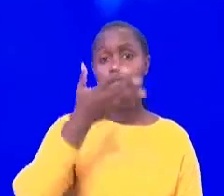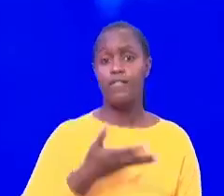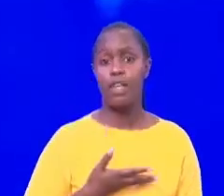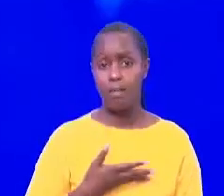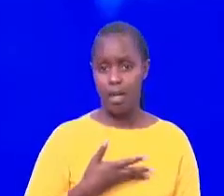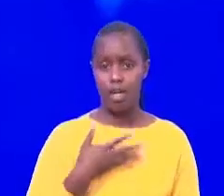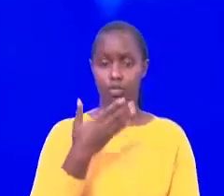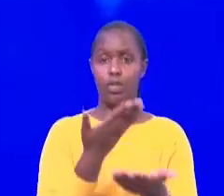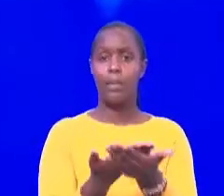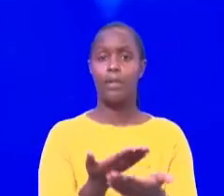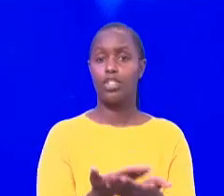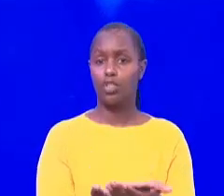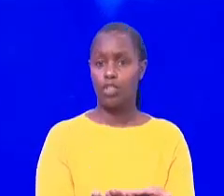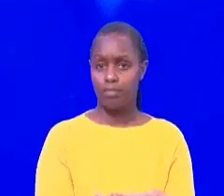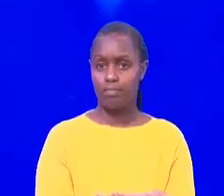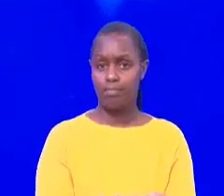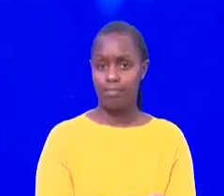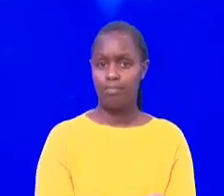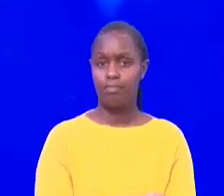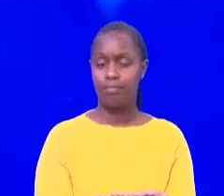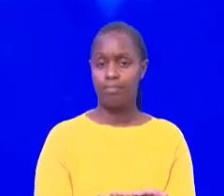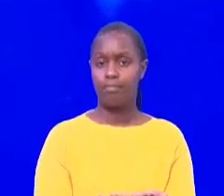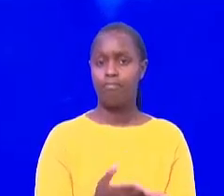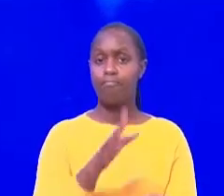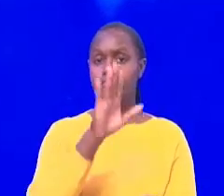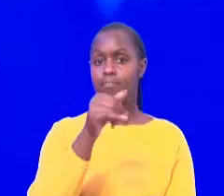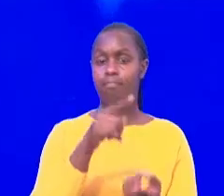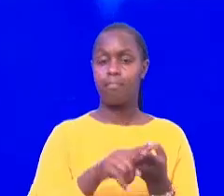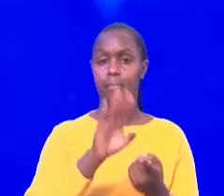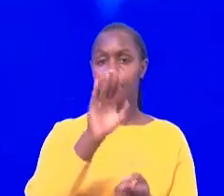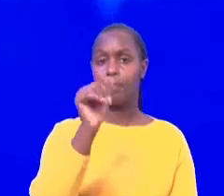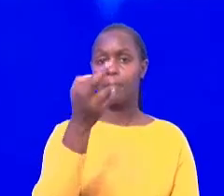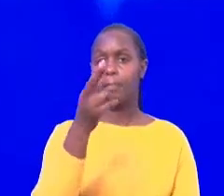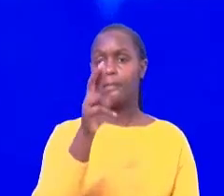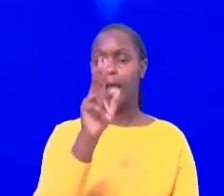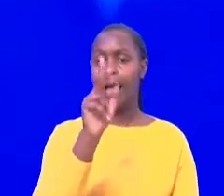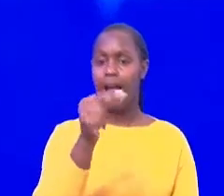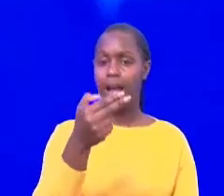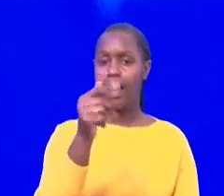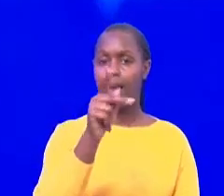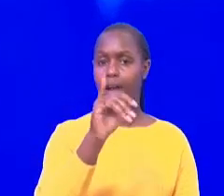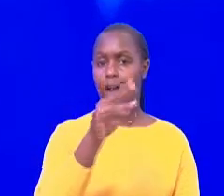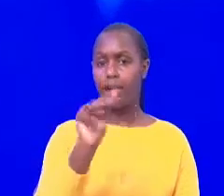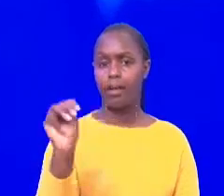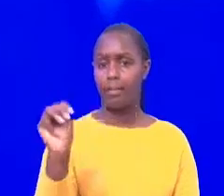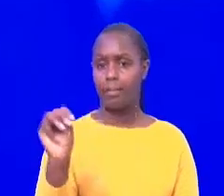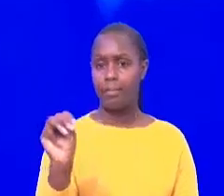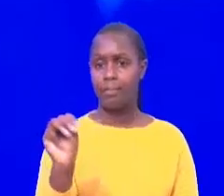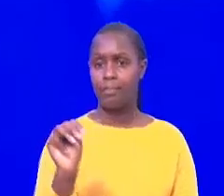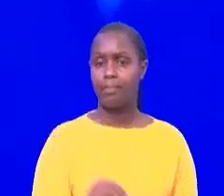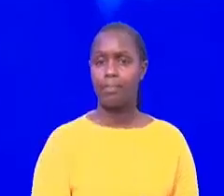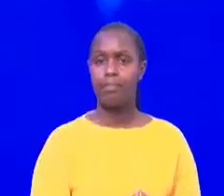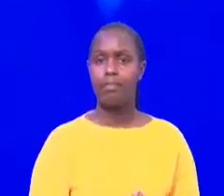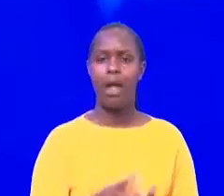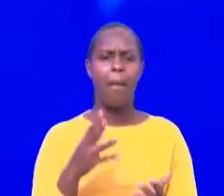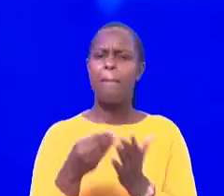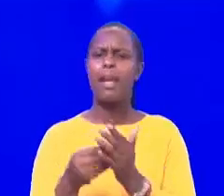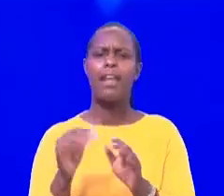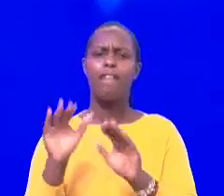petition. Yes. By the aggrieved parents. Yes, by the aggrieved parents. Where did the money come